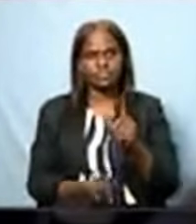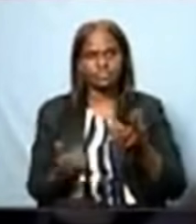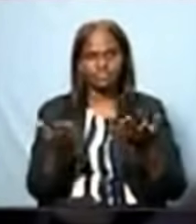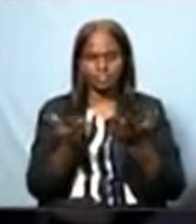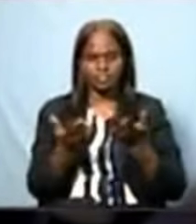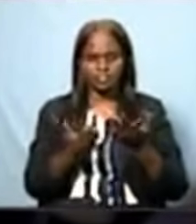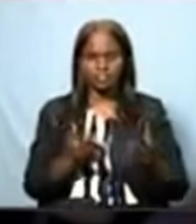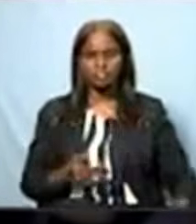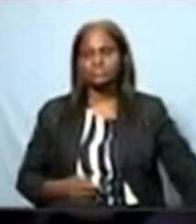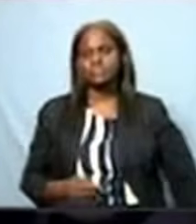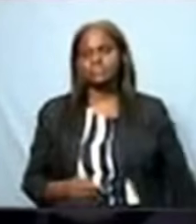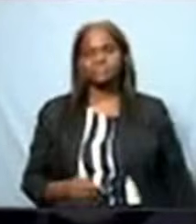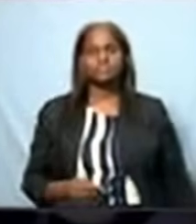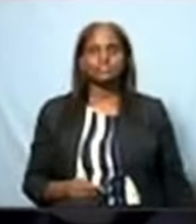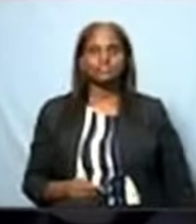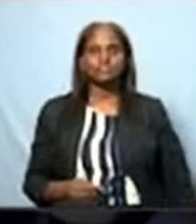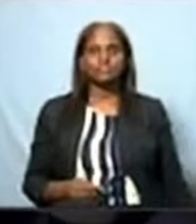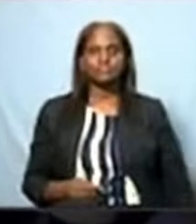where